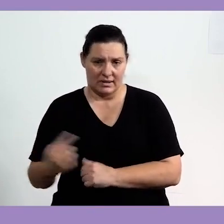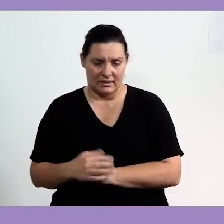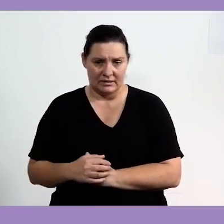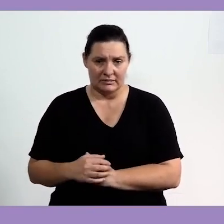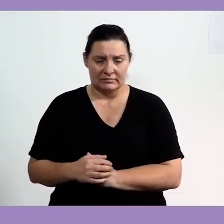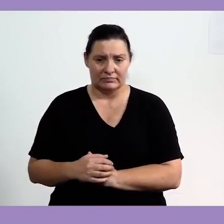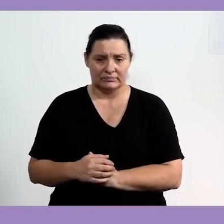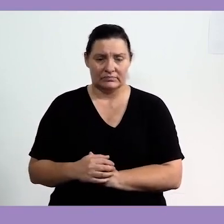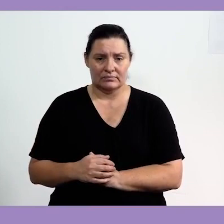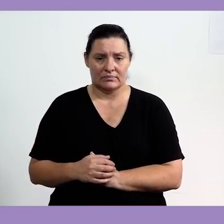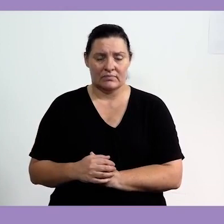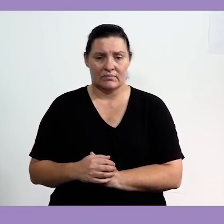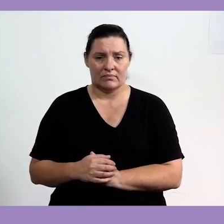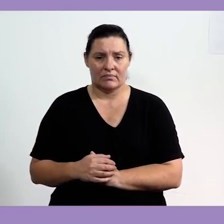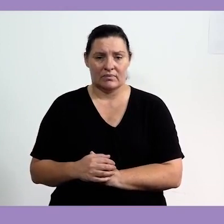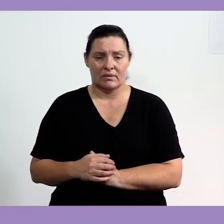ones.